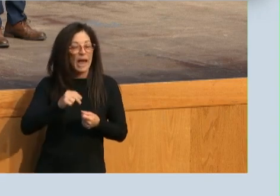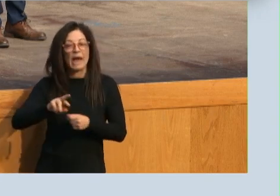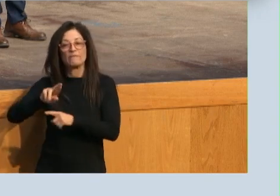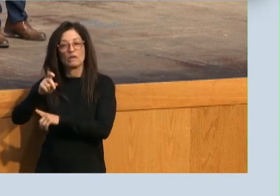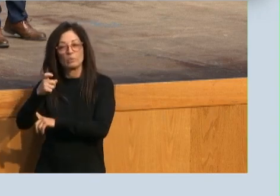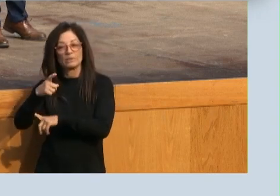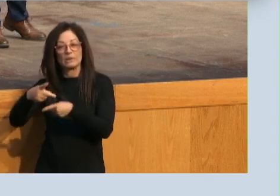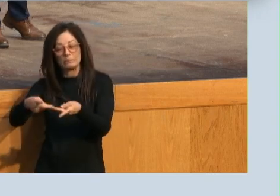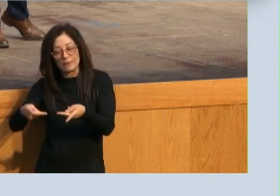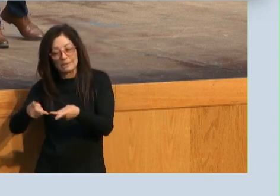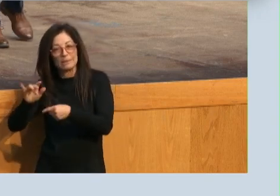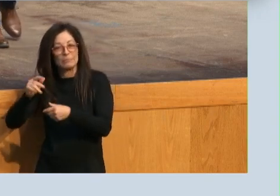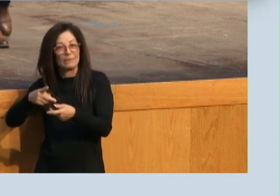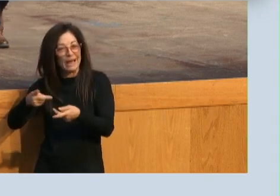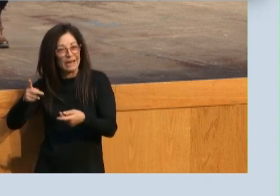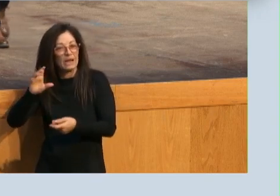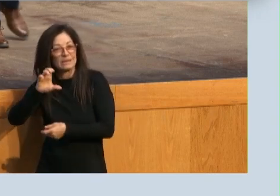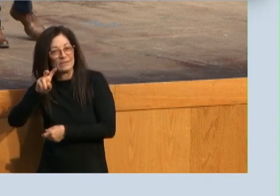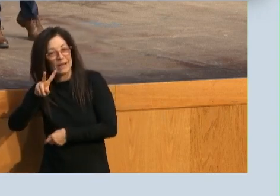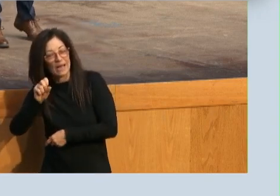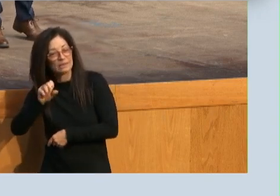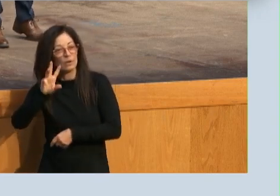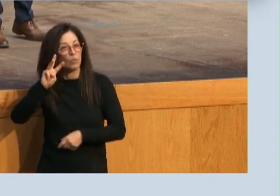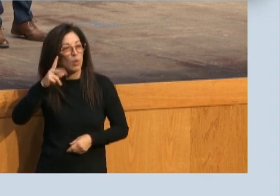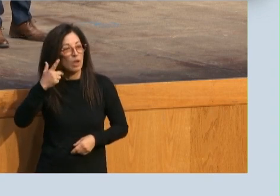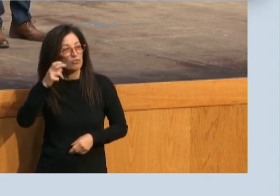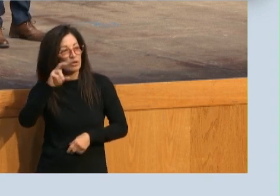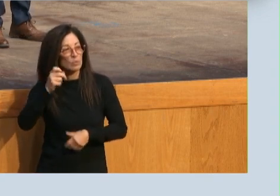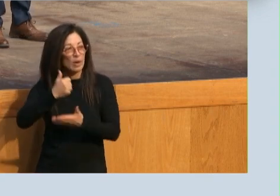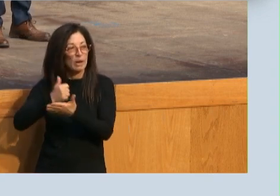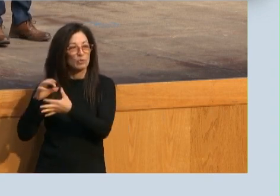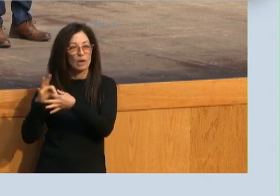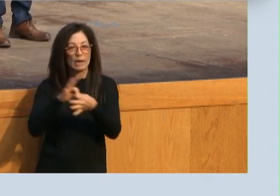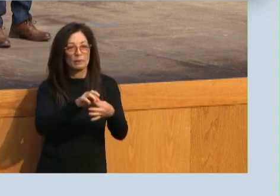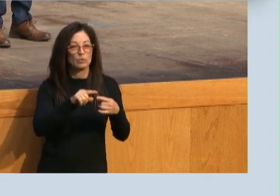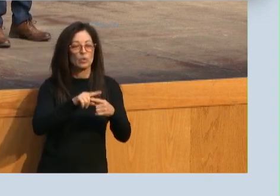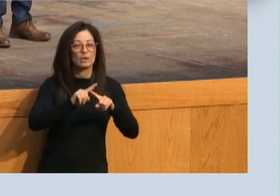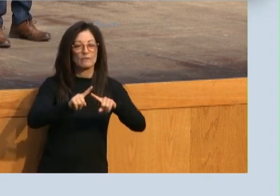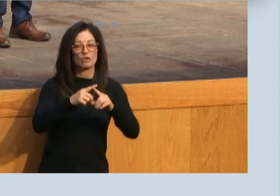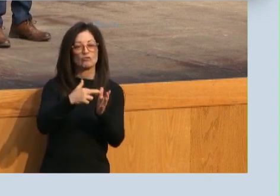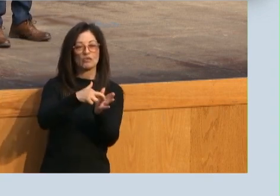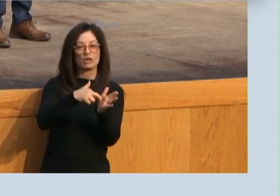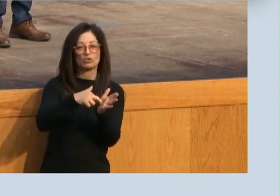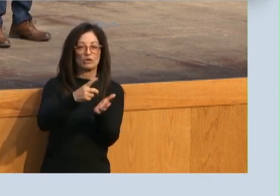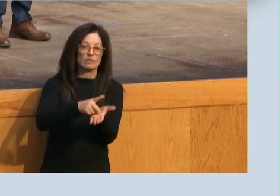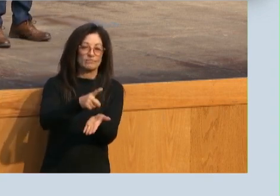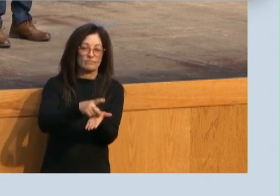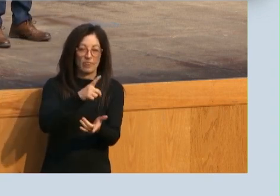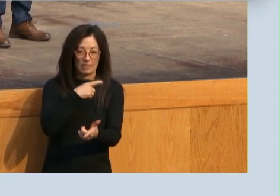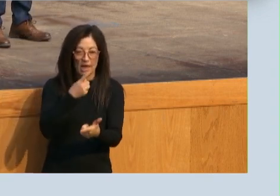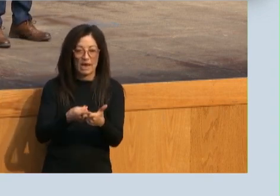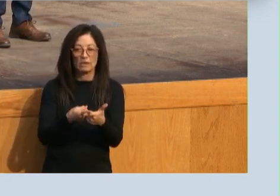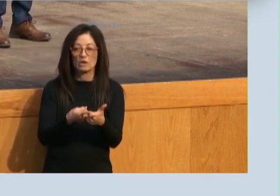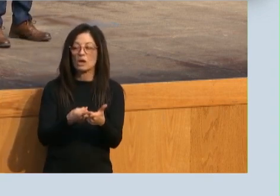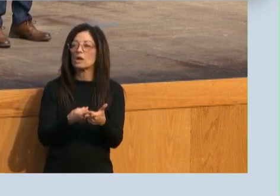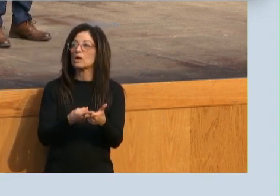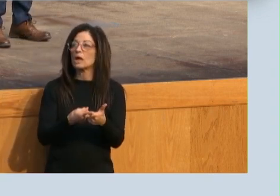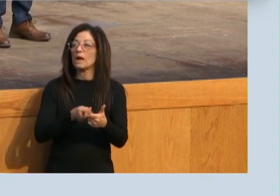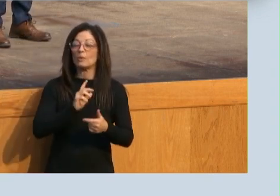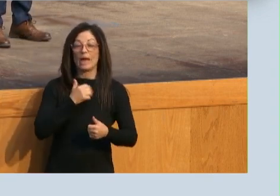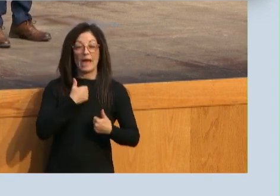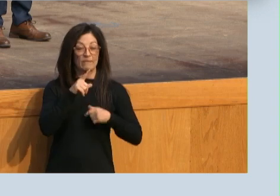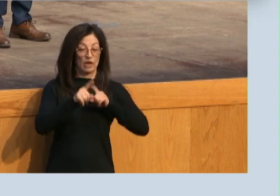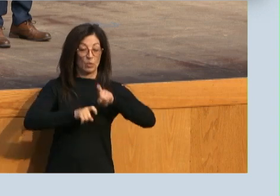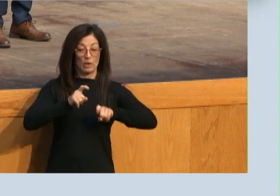partners like CVS and Walgreens. We help connect them to those registries, and then we transit either queries looking